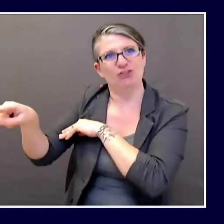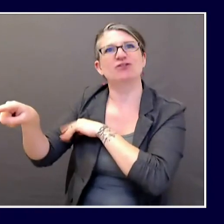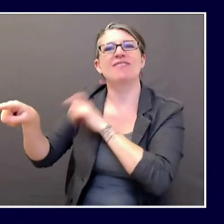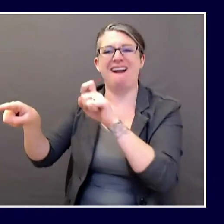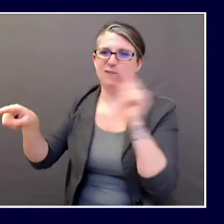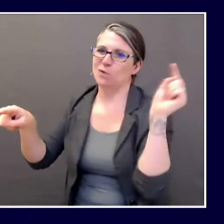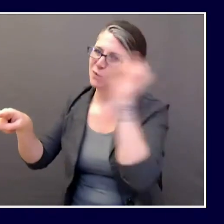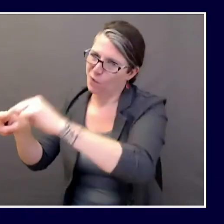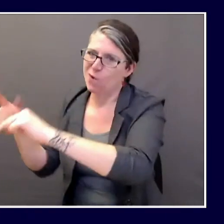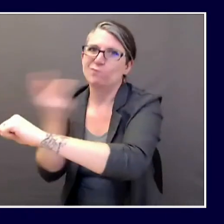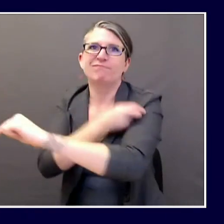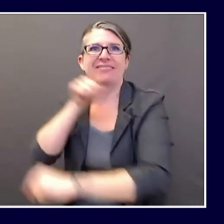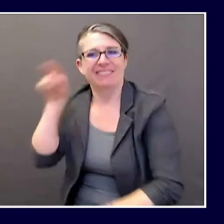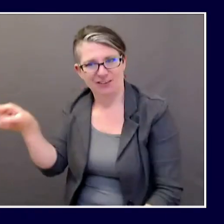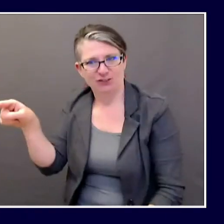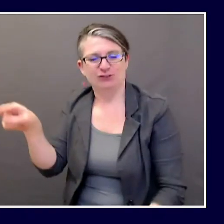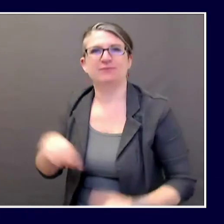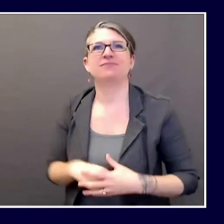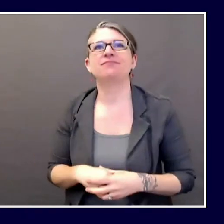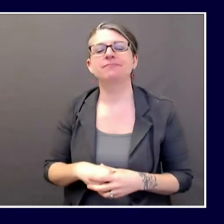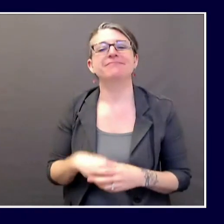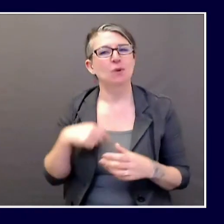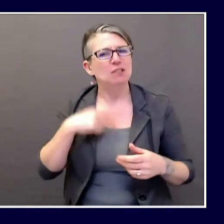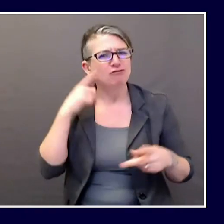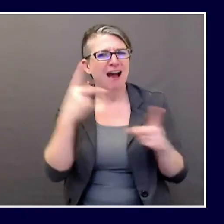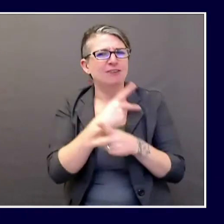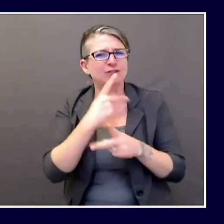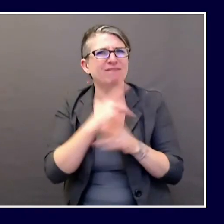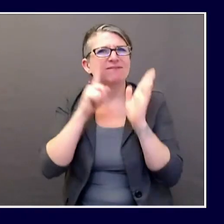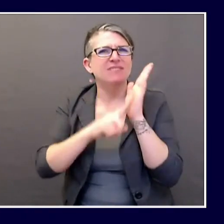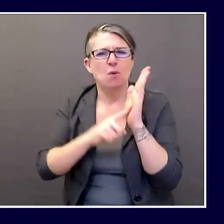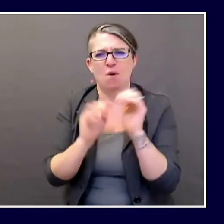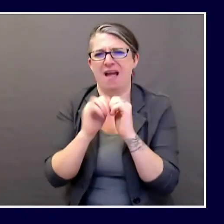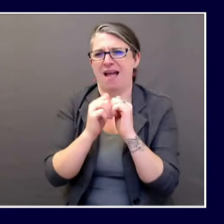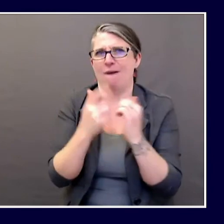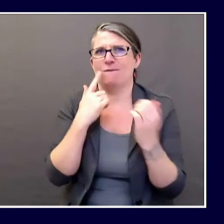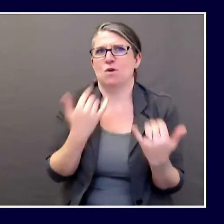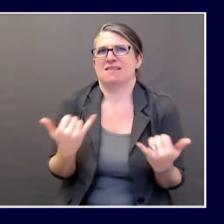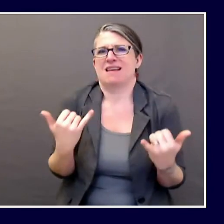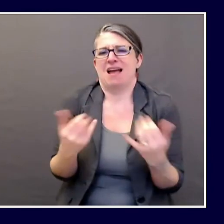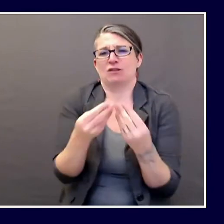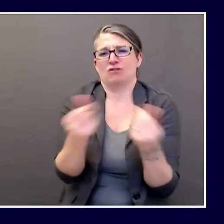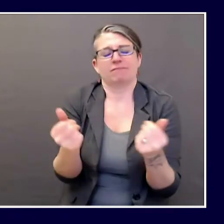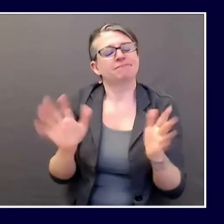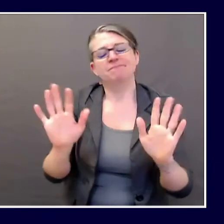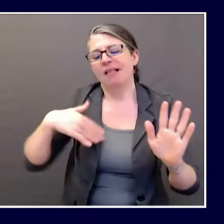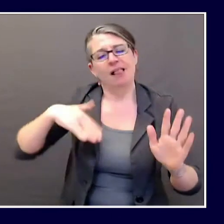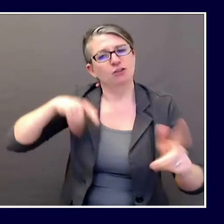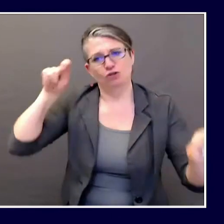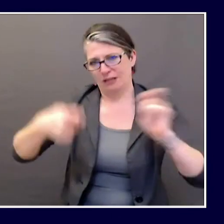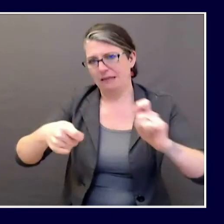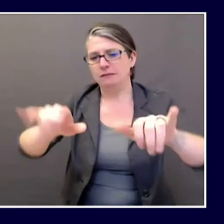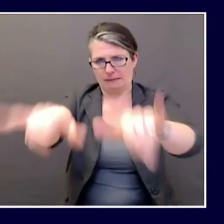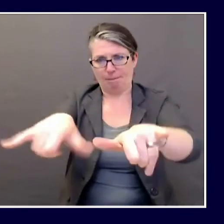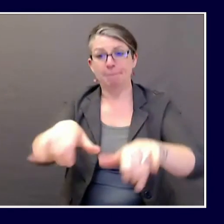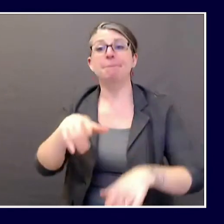fingertips, but let me see if I can find that for you. Okay, thank you. Let me turn over to Brian Sullivan next.